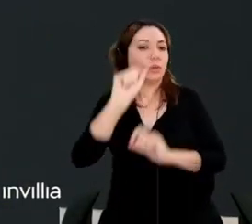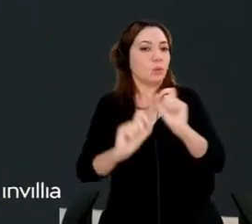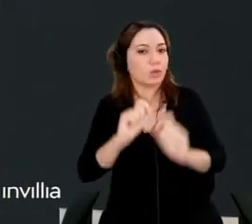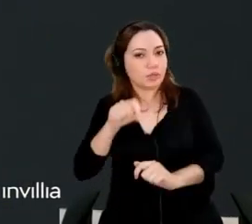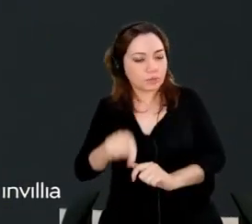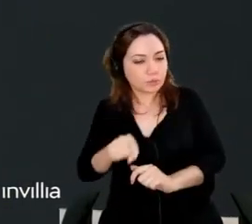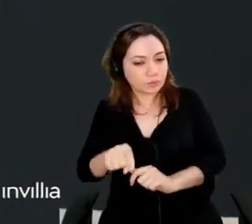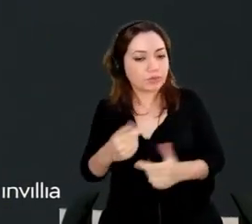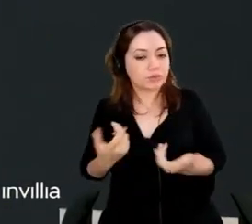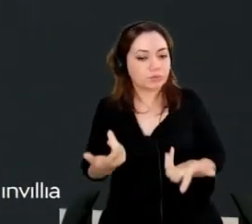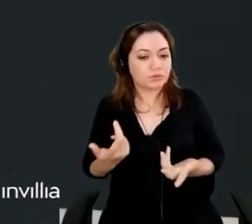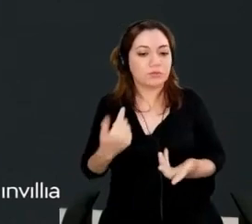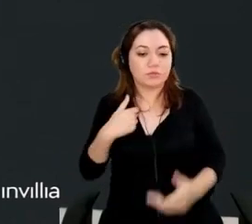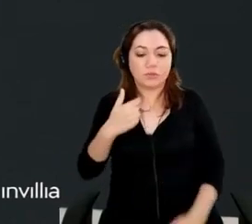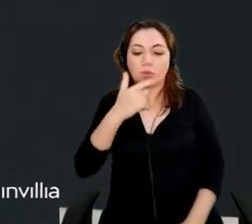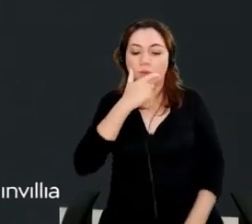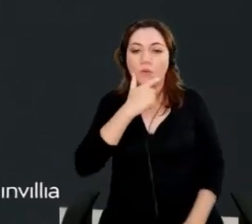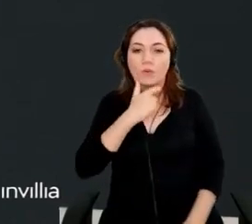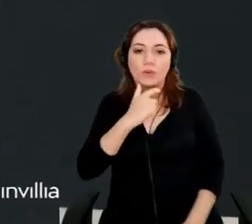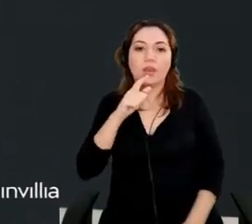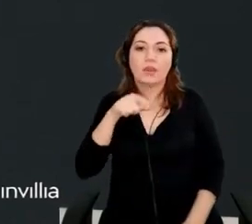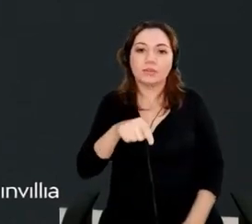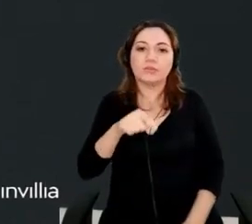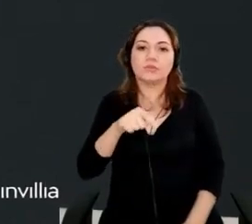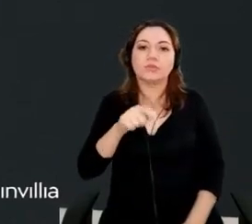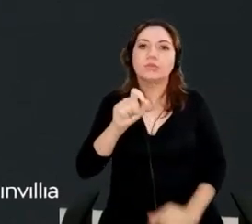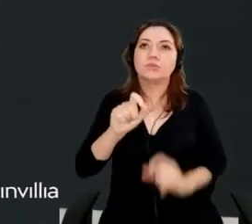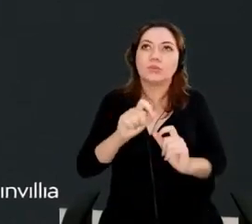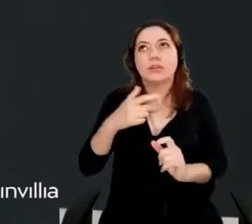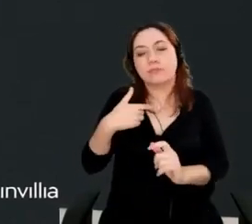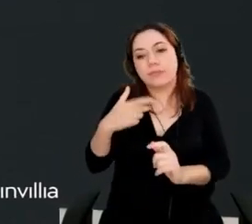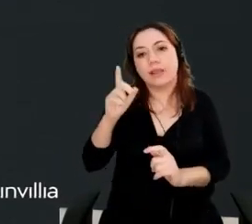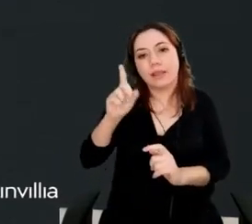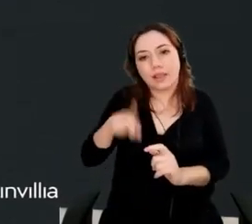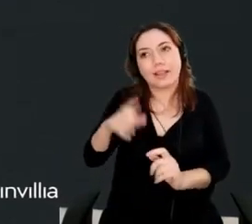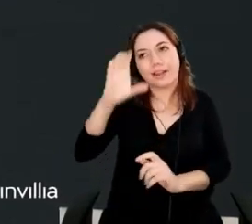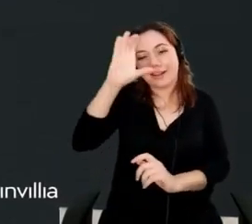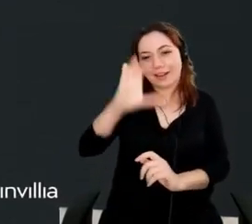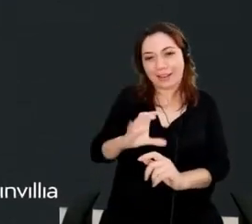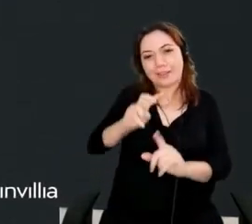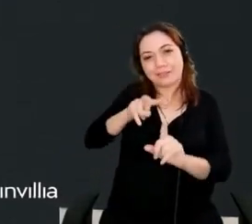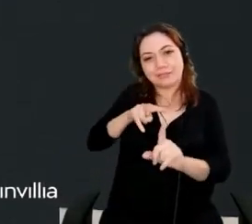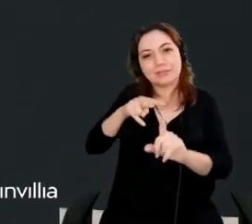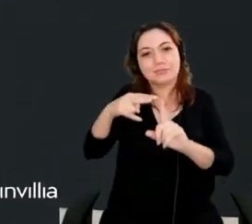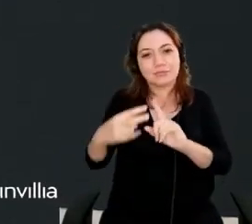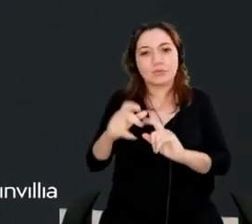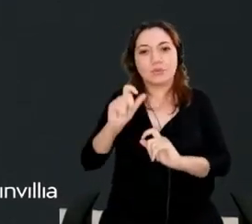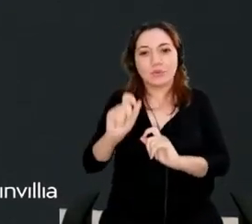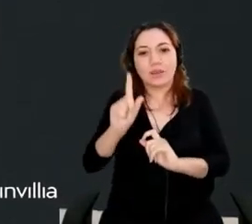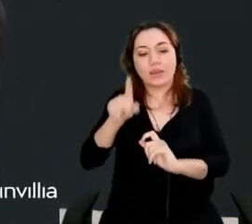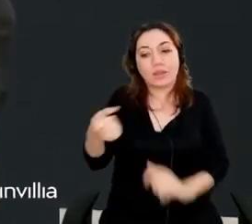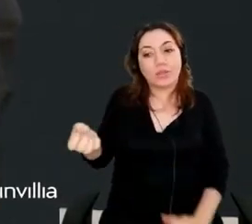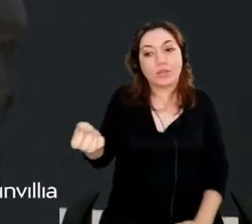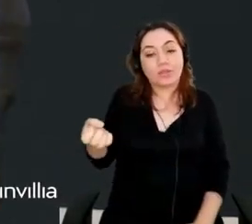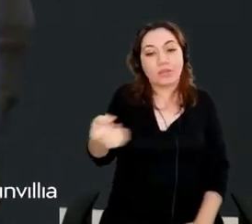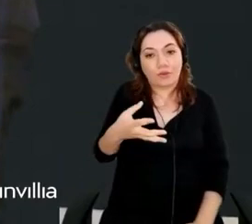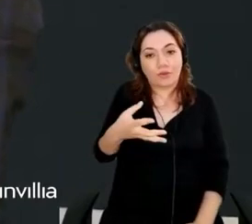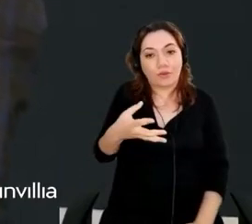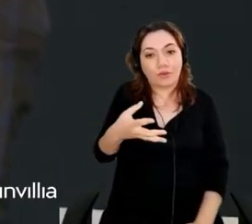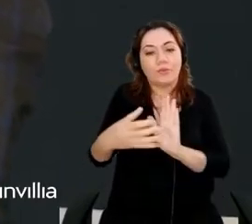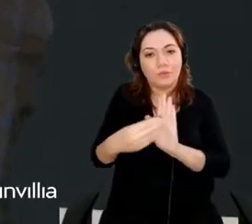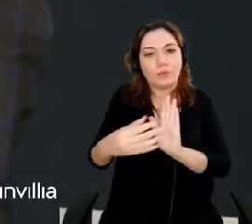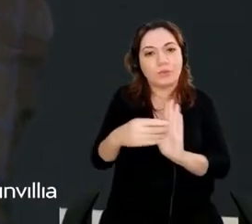I think, at least from a customer perspective, this bring your own model to Bedrock is the one that is really gaining